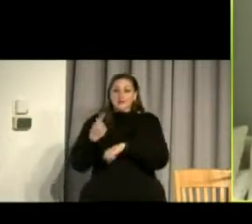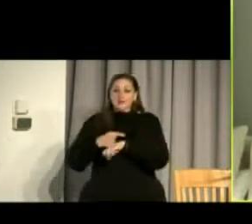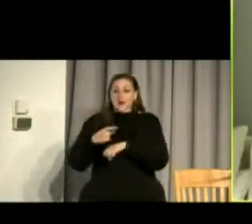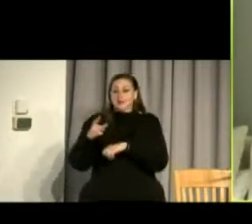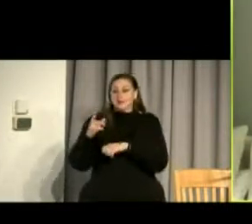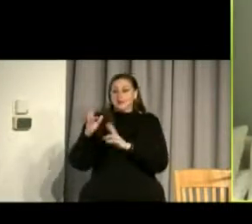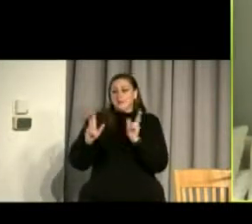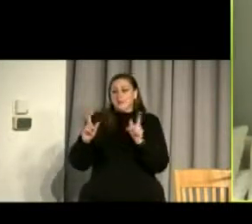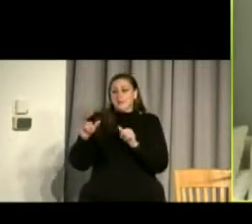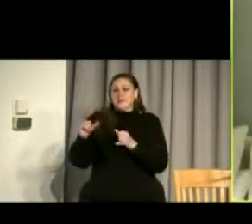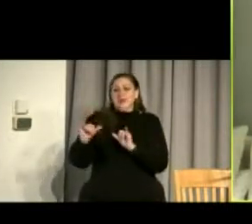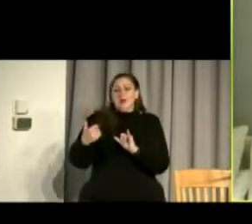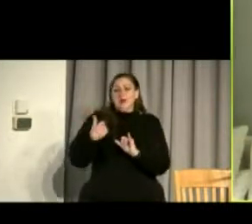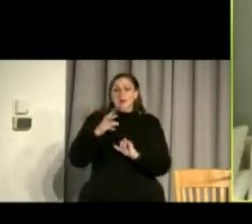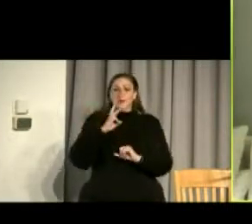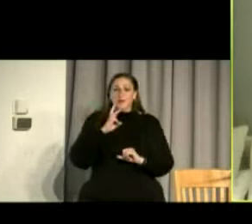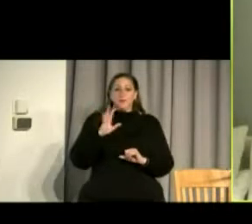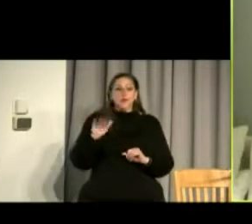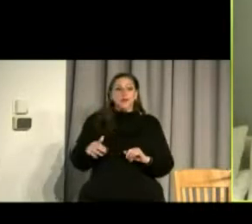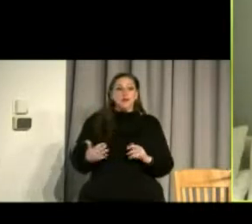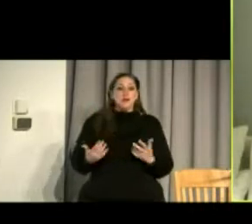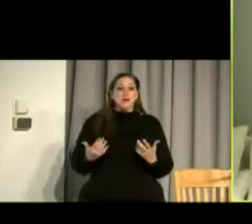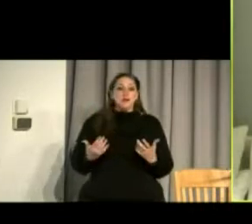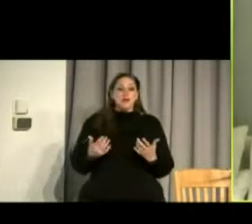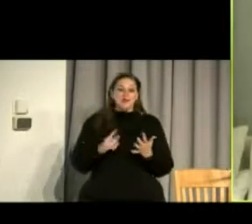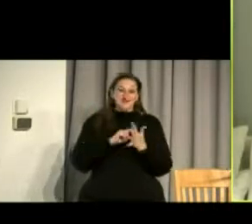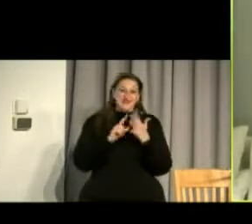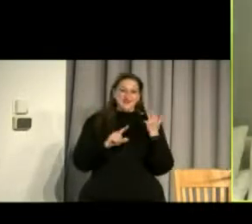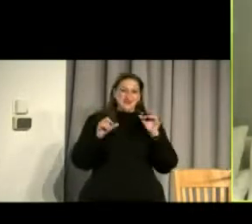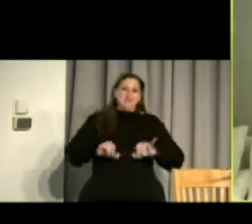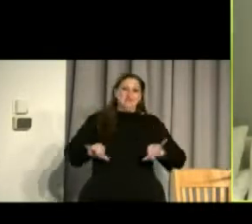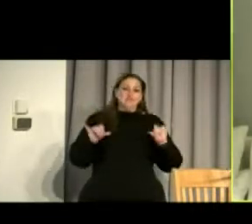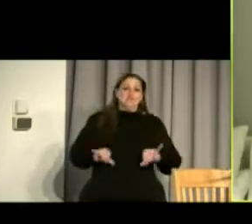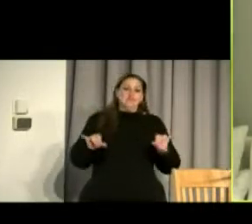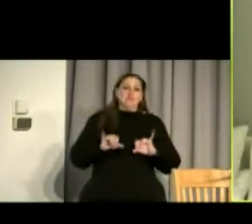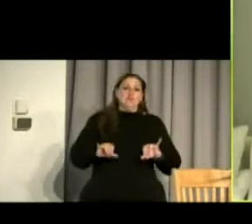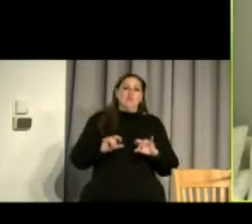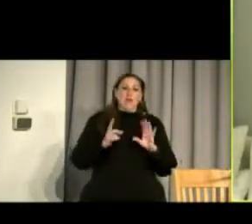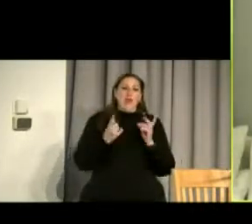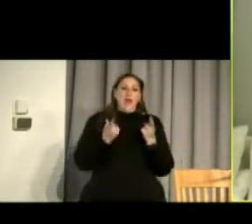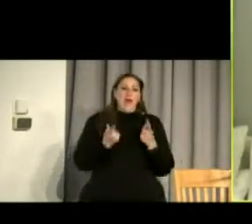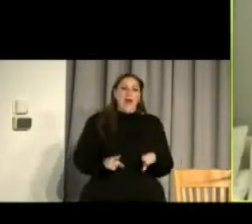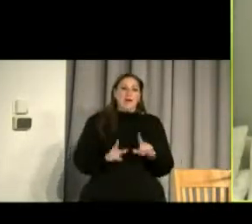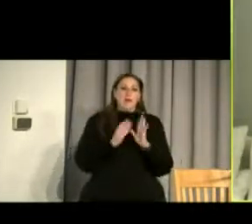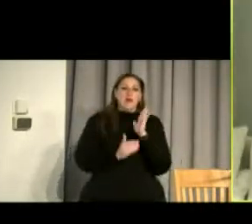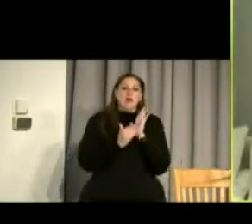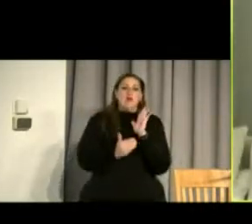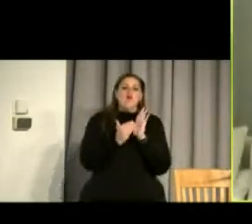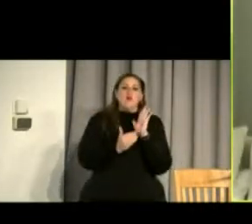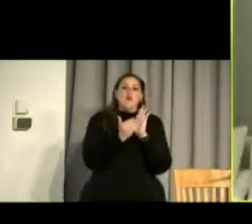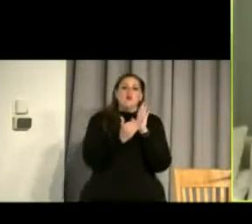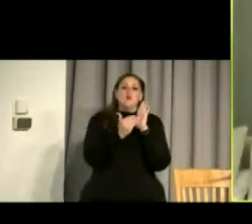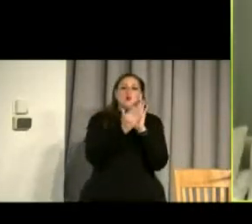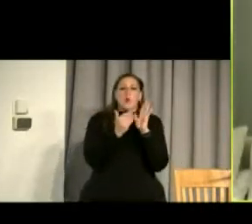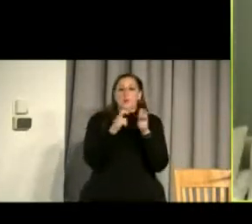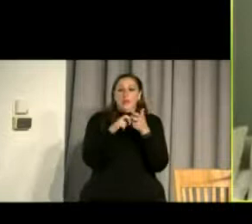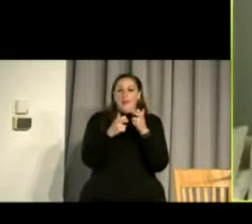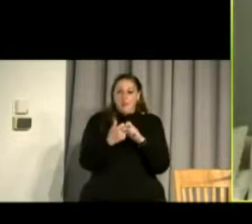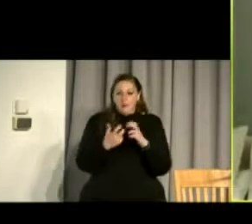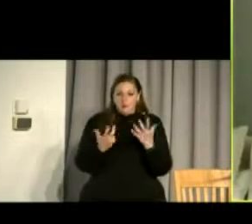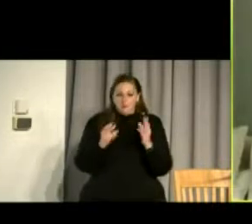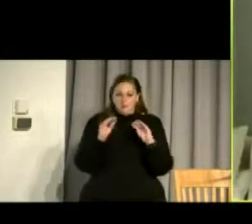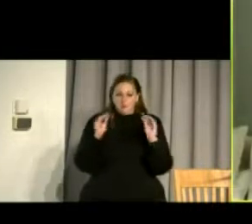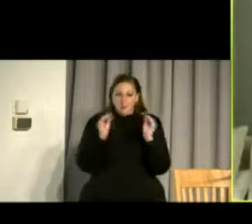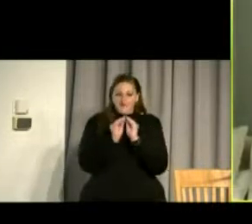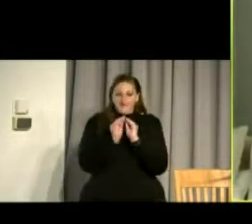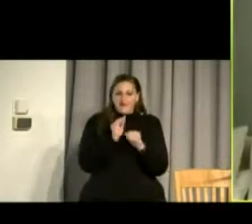have their water restored. But these are just like things that are consistently happening, right? And so, and